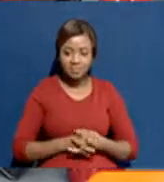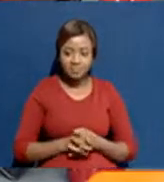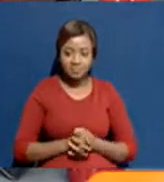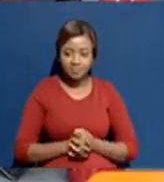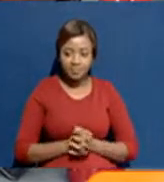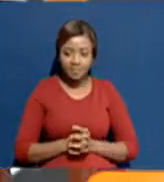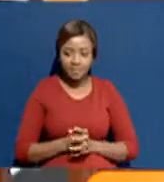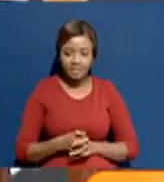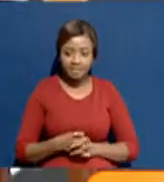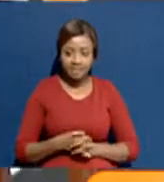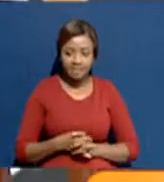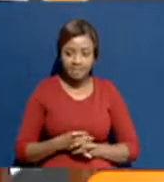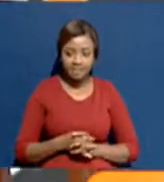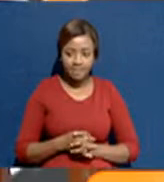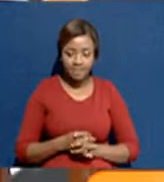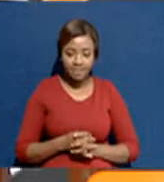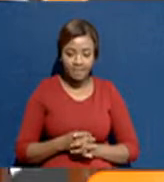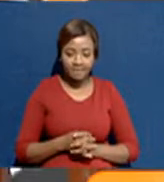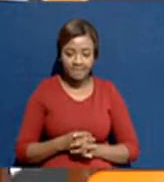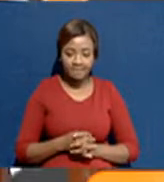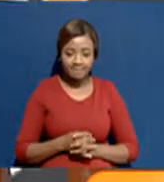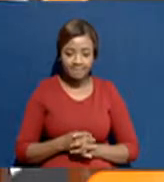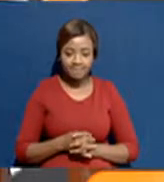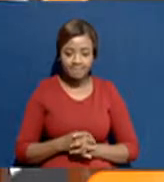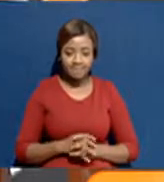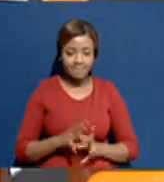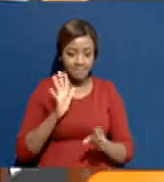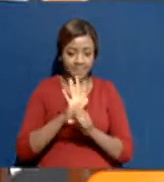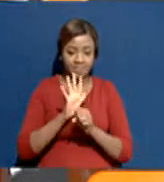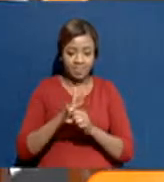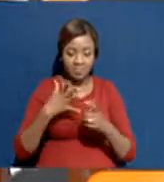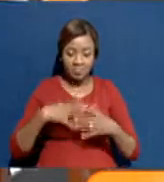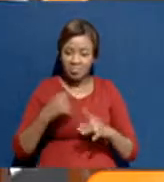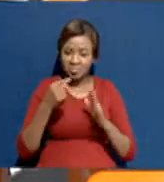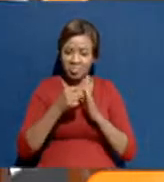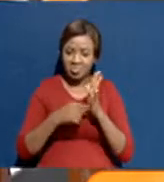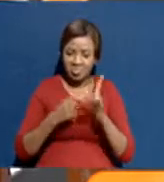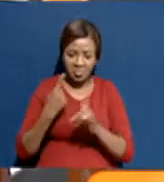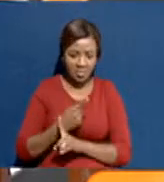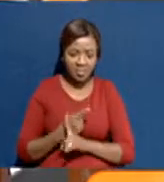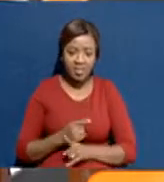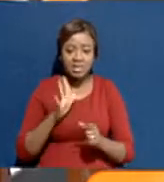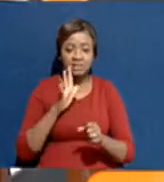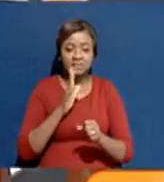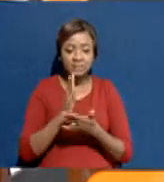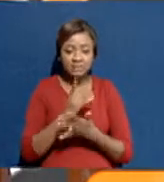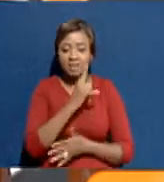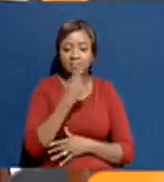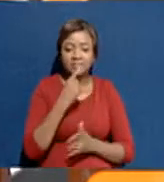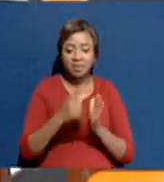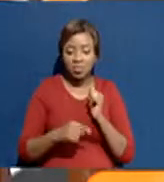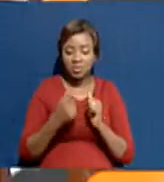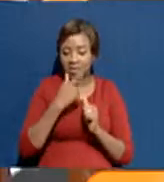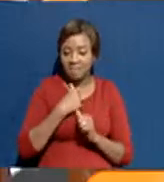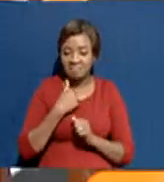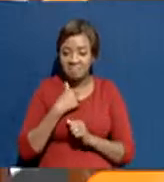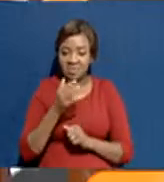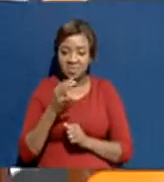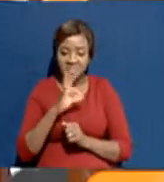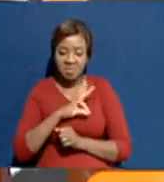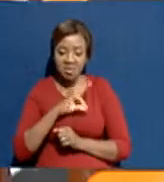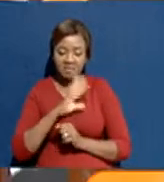that. I was accused of being a partisan to Uhuru. And some even accused me of taking money